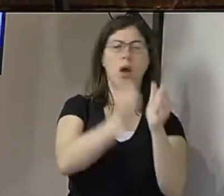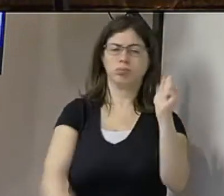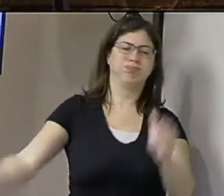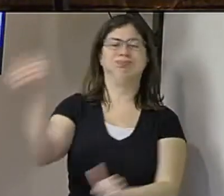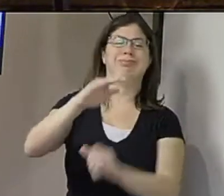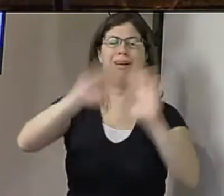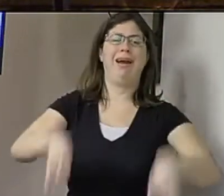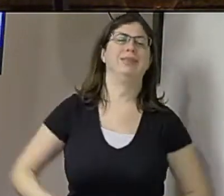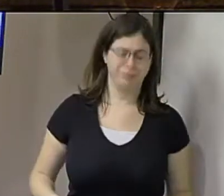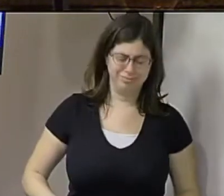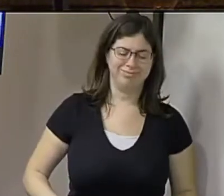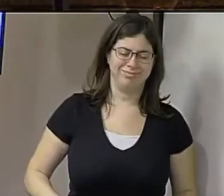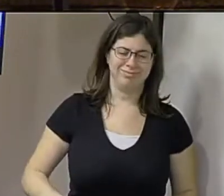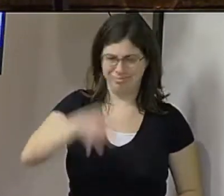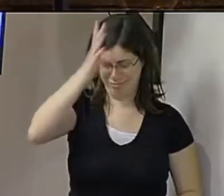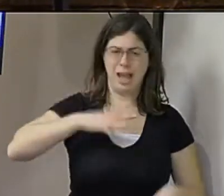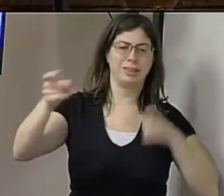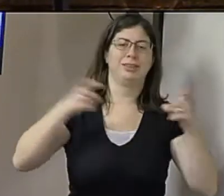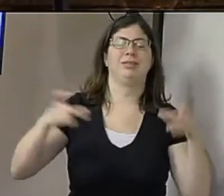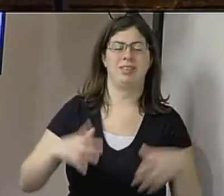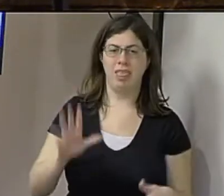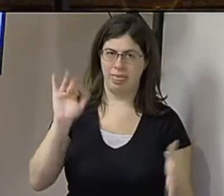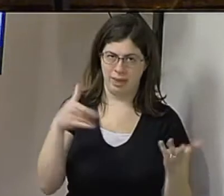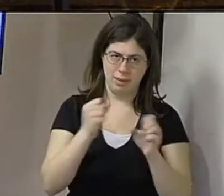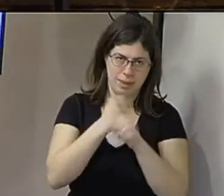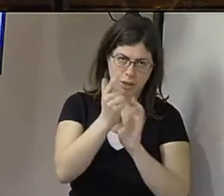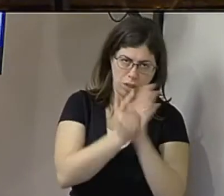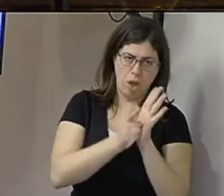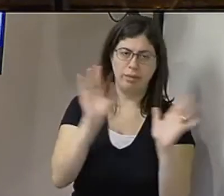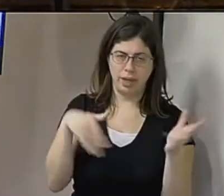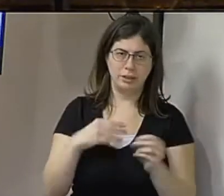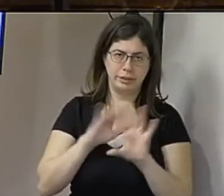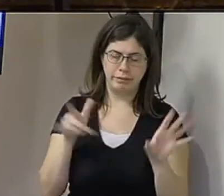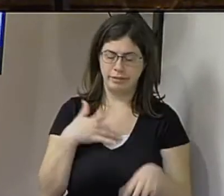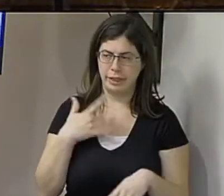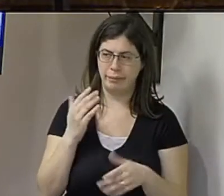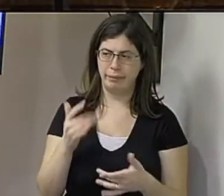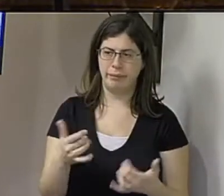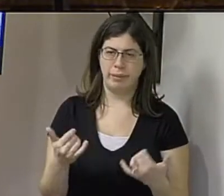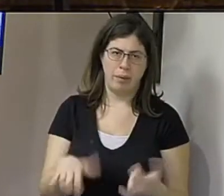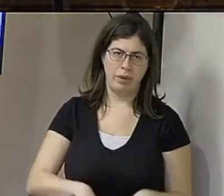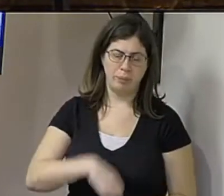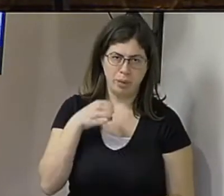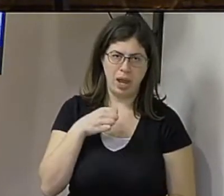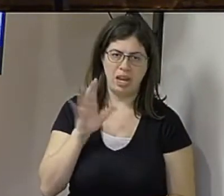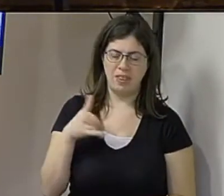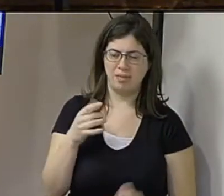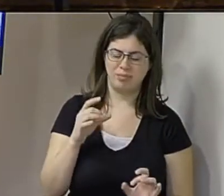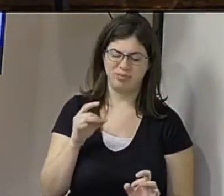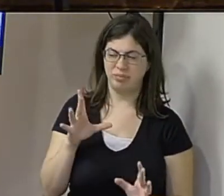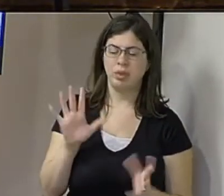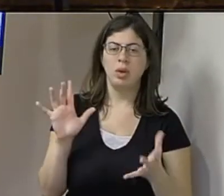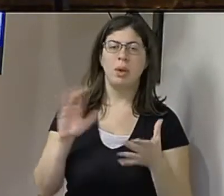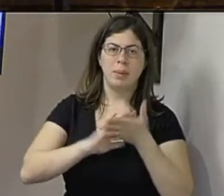in our houses, just so you know. And he makes a law, because that's how, you know, he is clearly feeling a little bit of pride here and spurned pride. So he